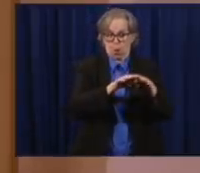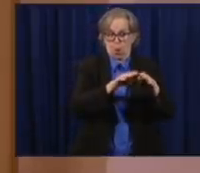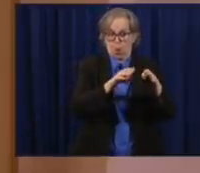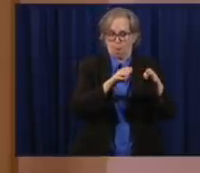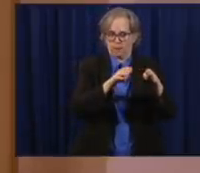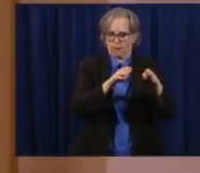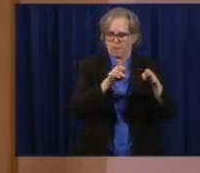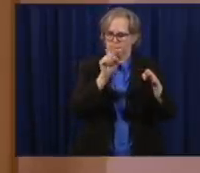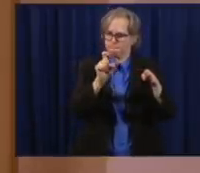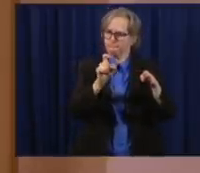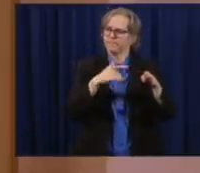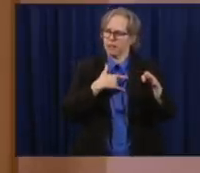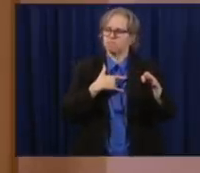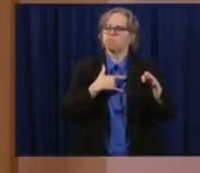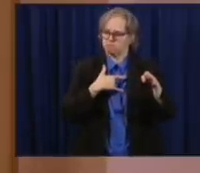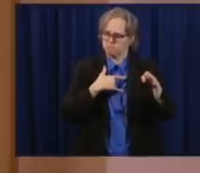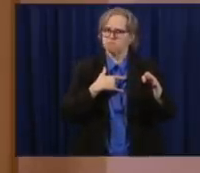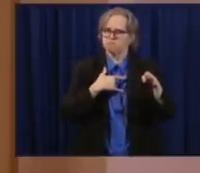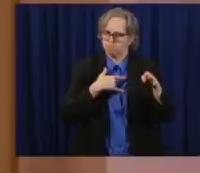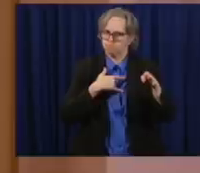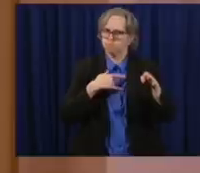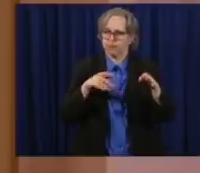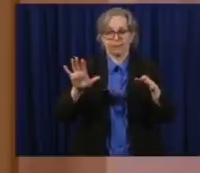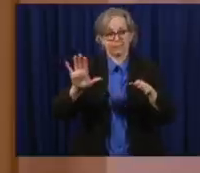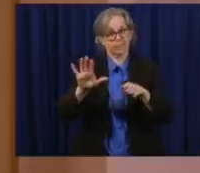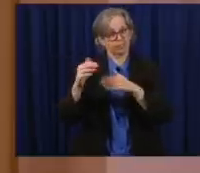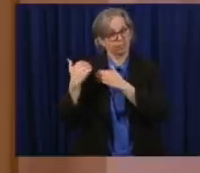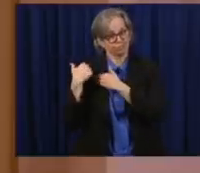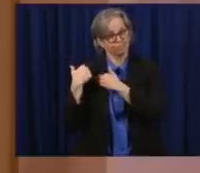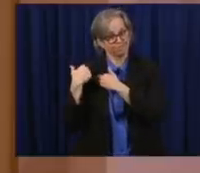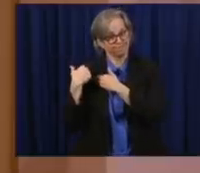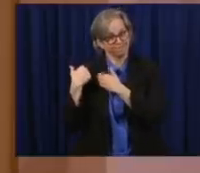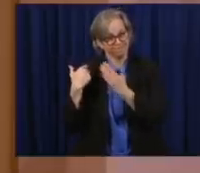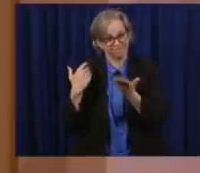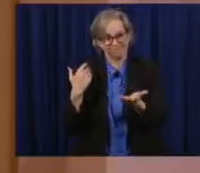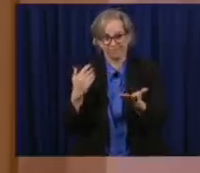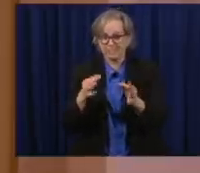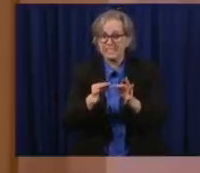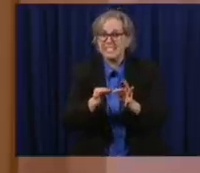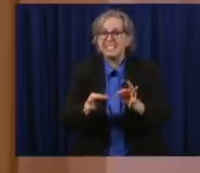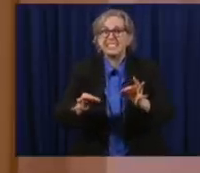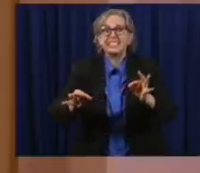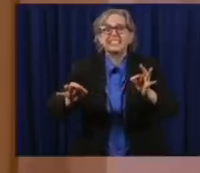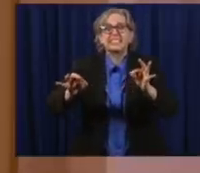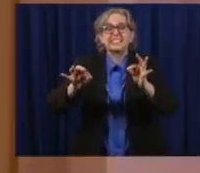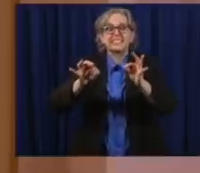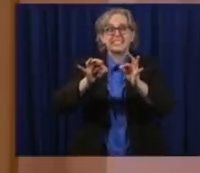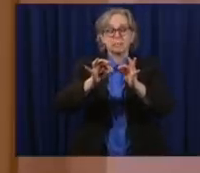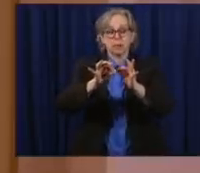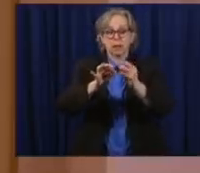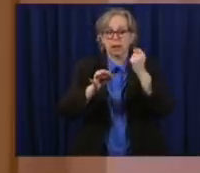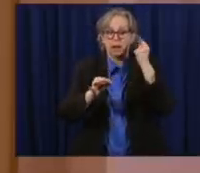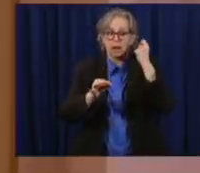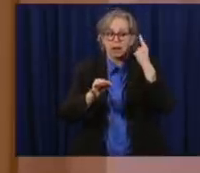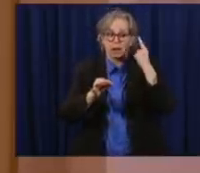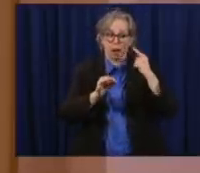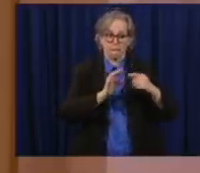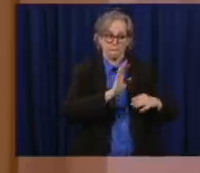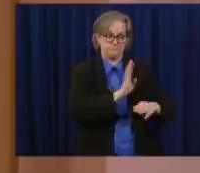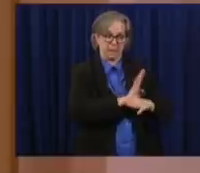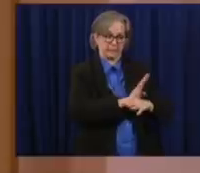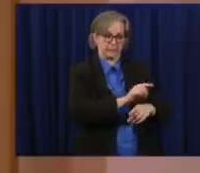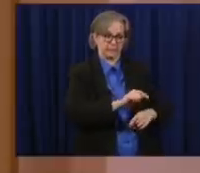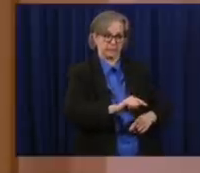job. And those are really important things for everyone to know. But we also know that businesses have a great deal of fear as